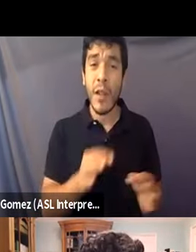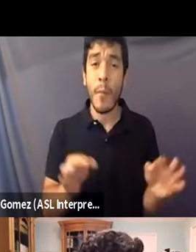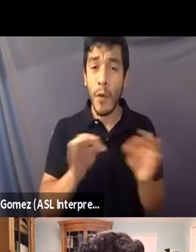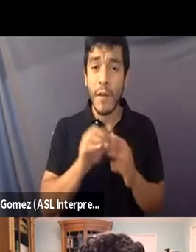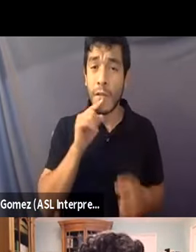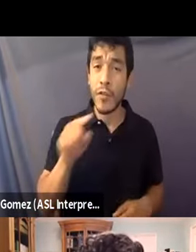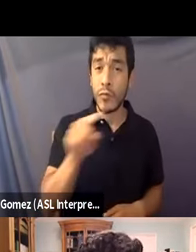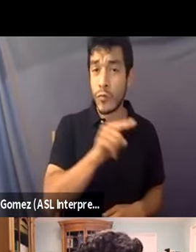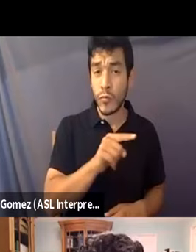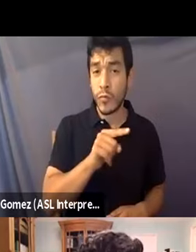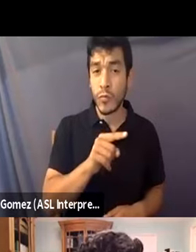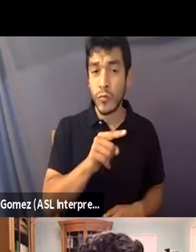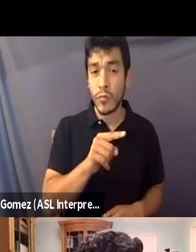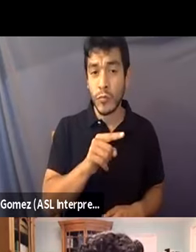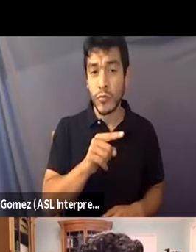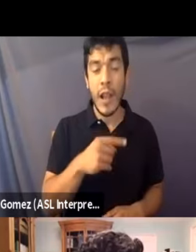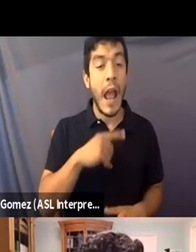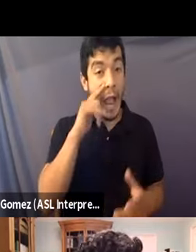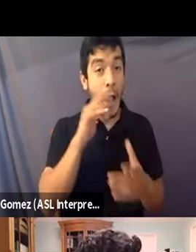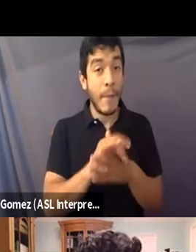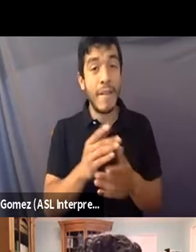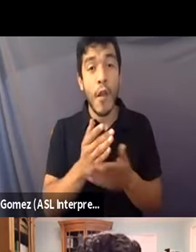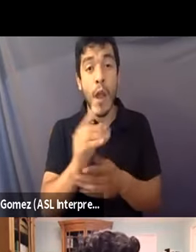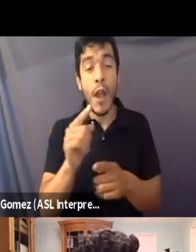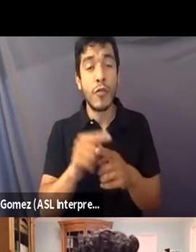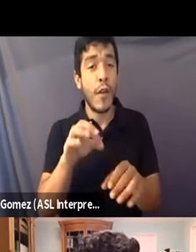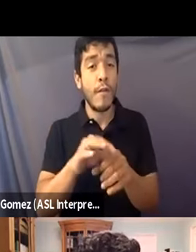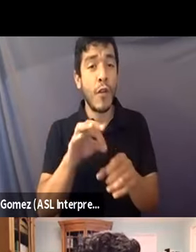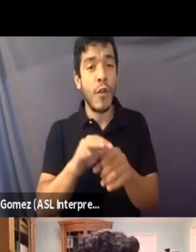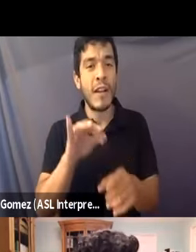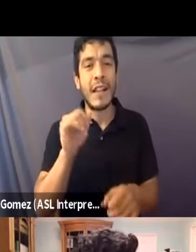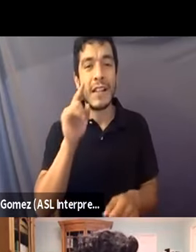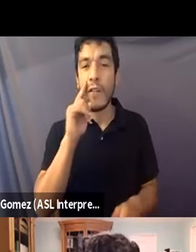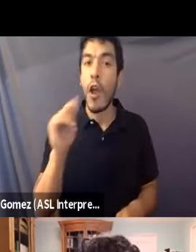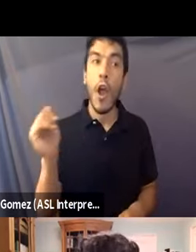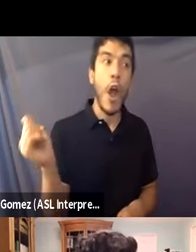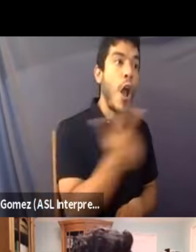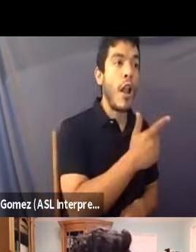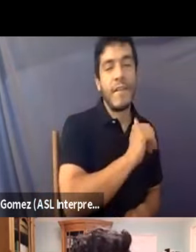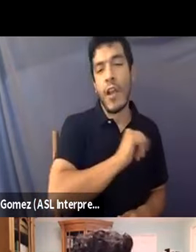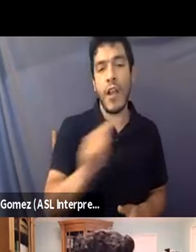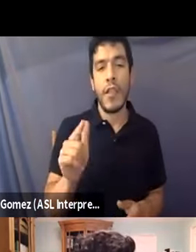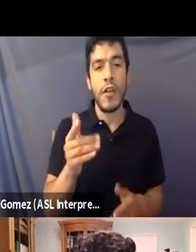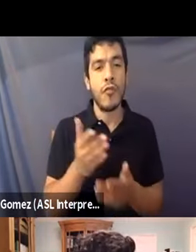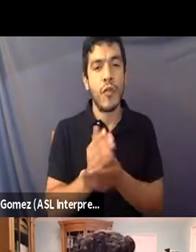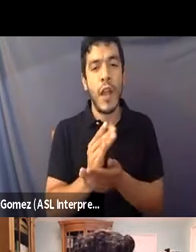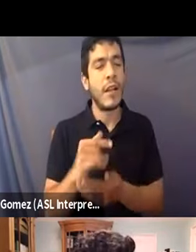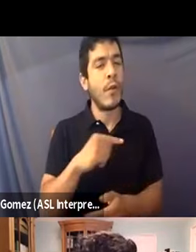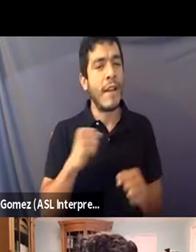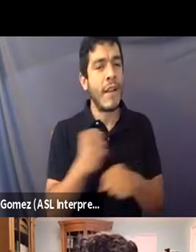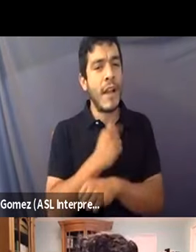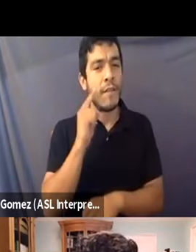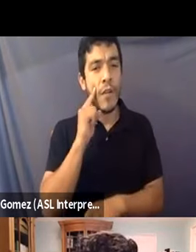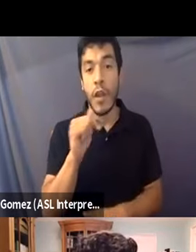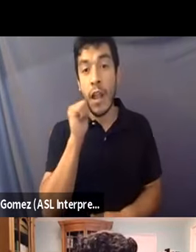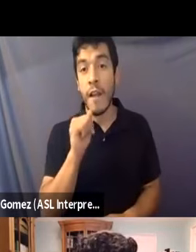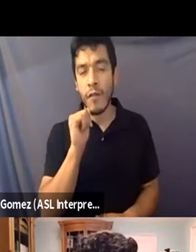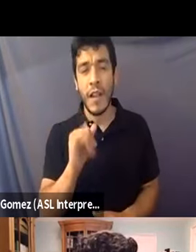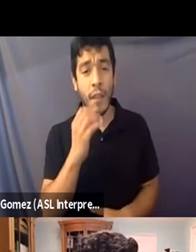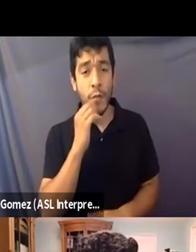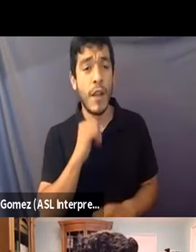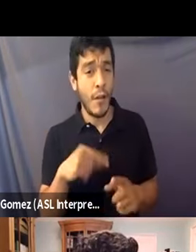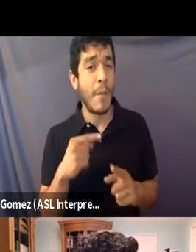the right to vote is preservative of all of the other rights that we fight for daily, that we care about. And